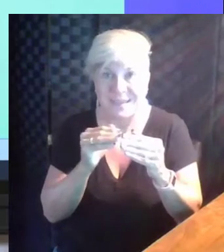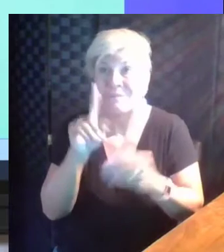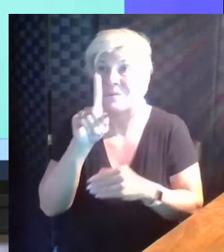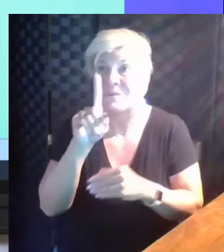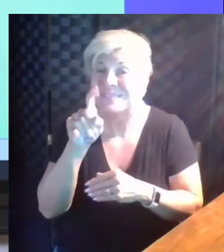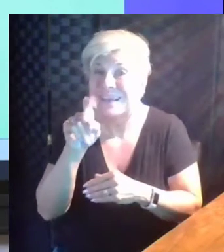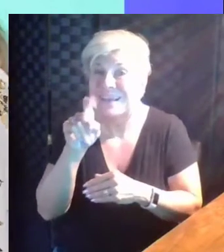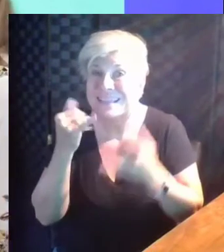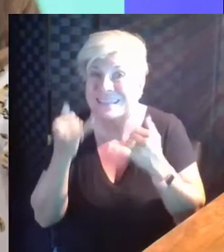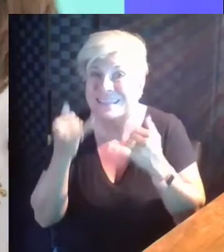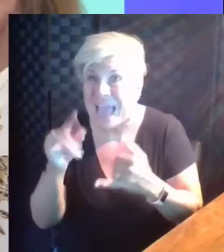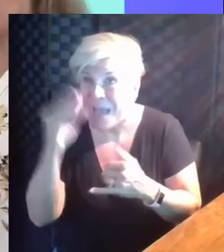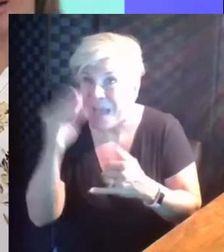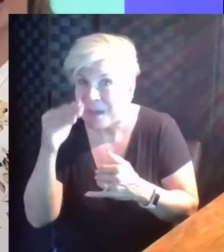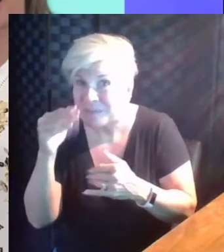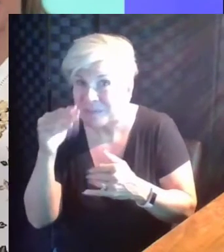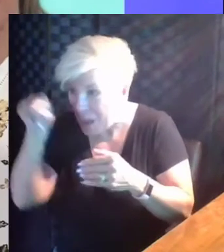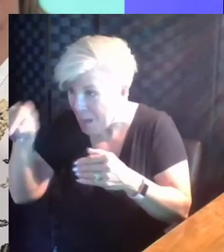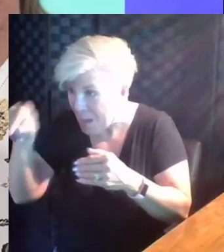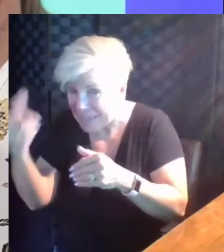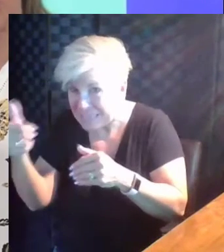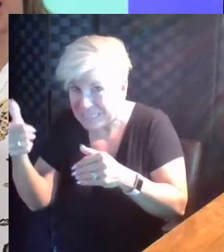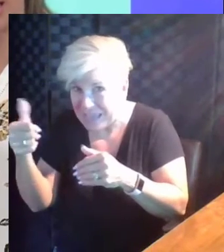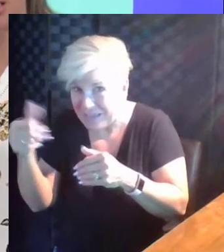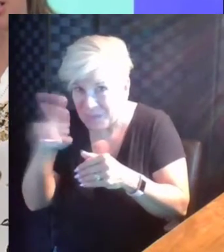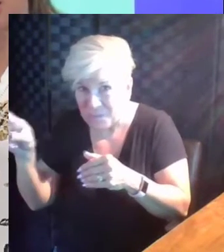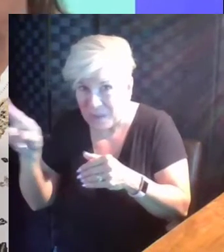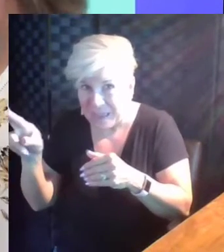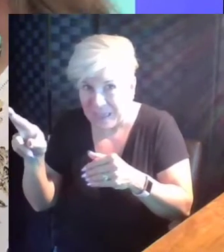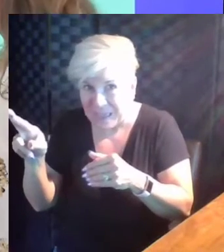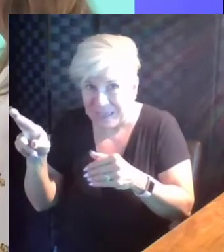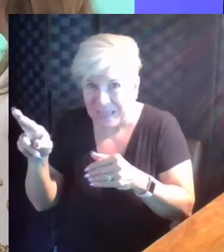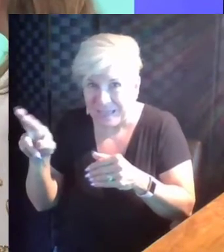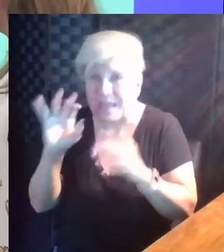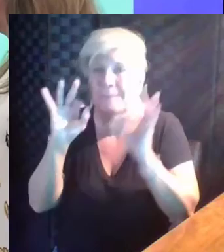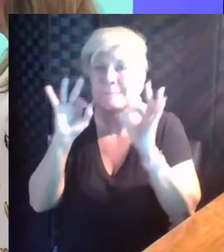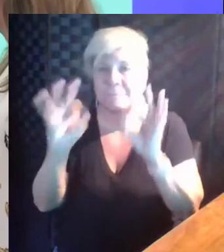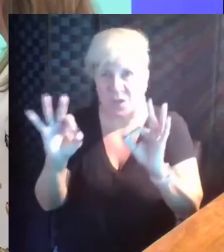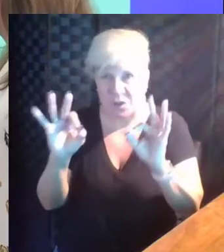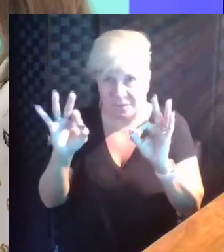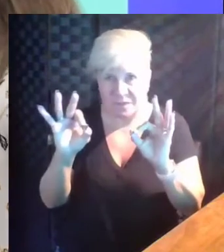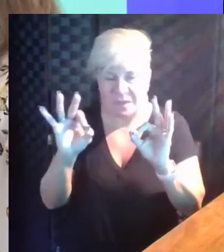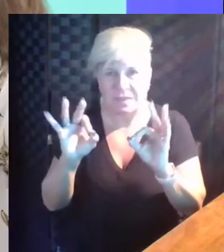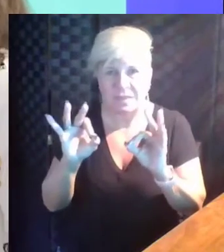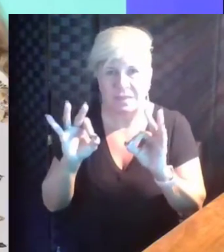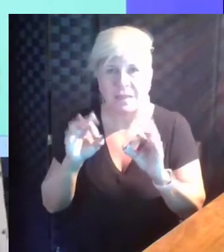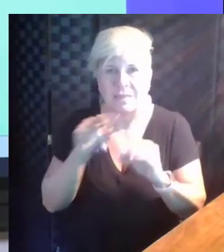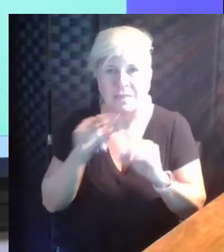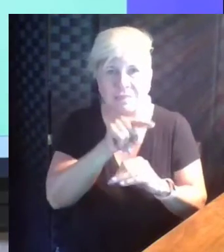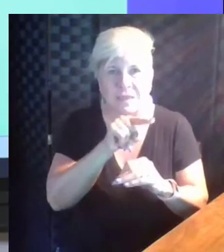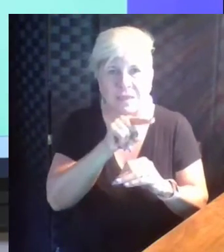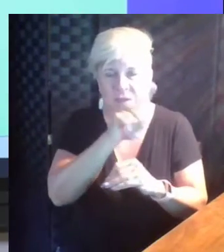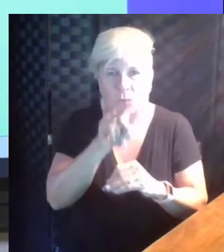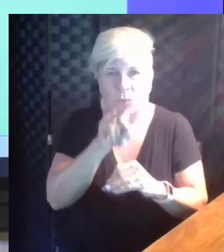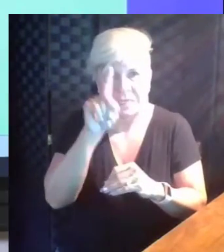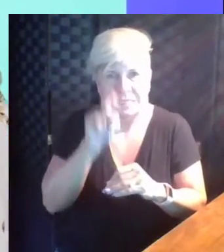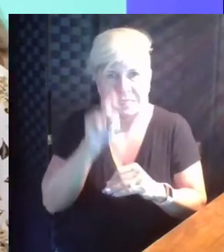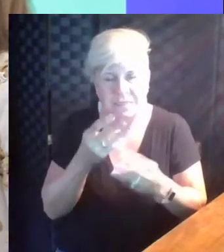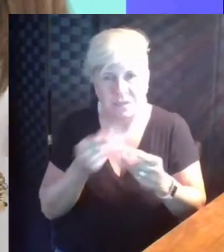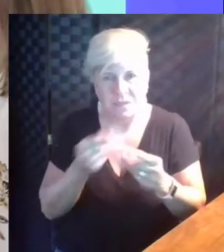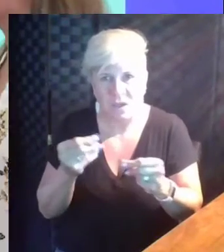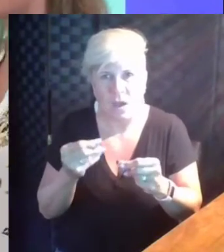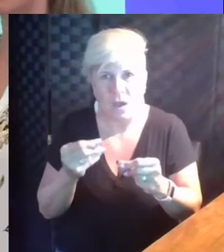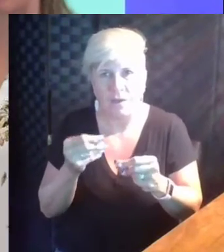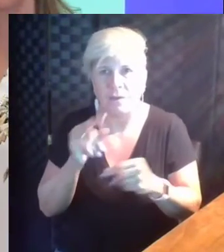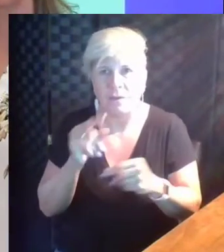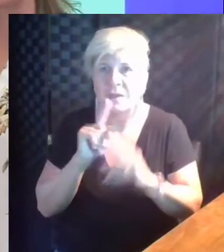274. Now my unknown is all by itself over on the right. That's perfect. This is the question that I need to solve,